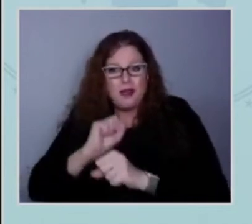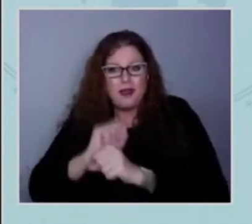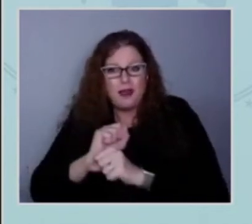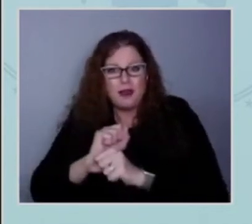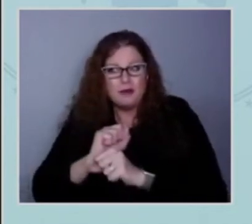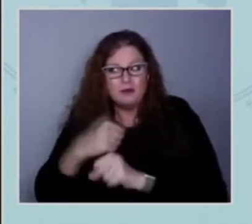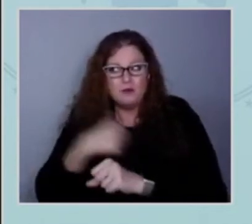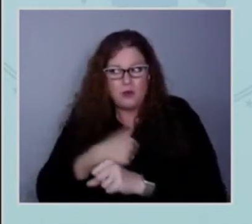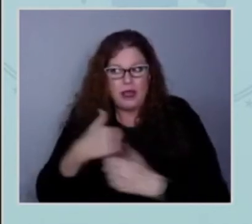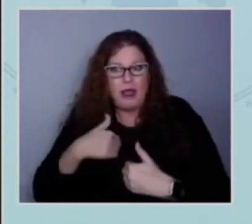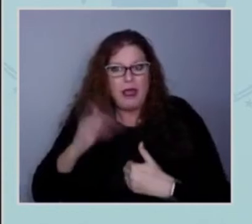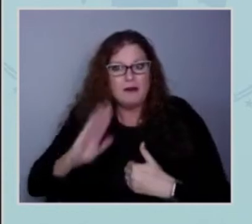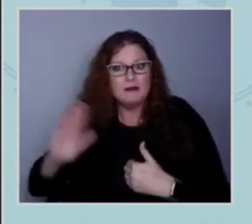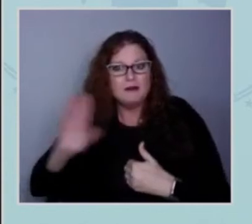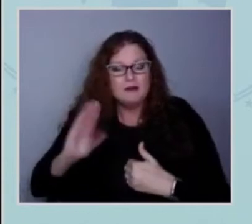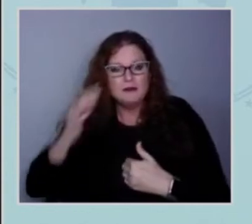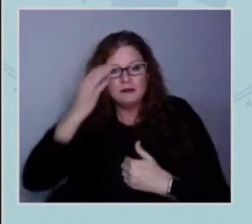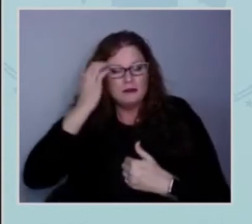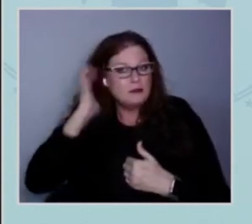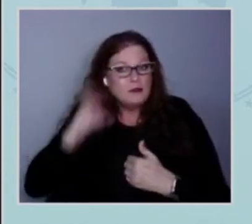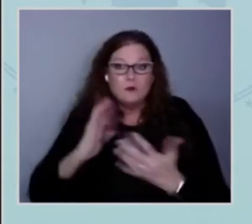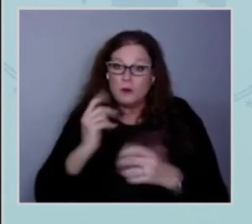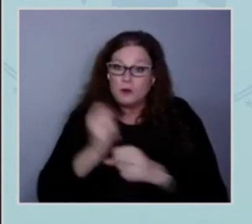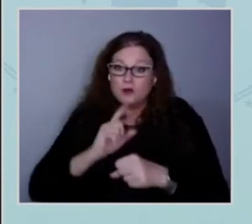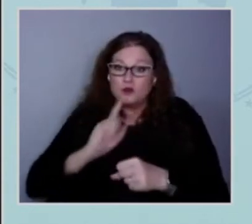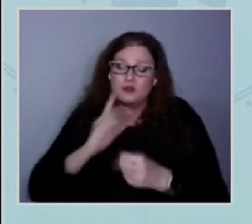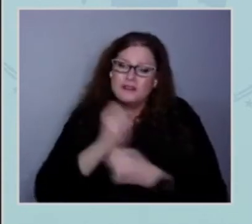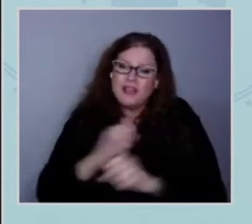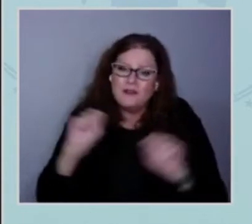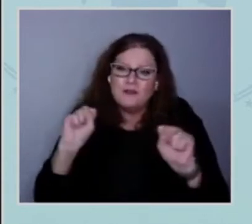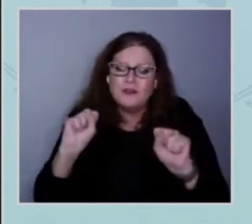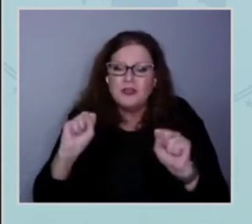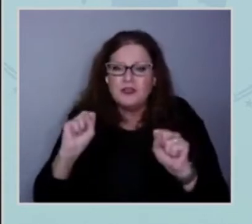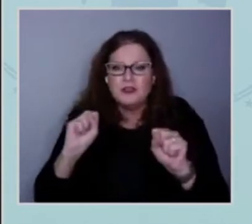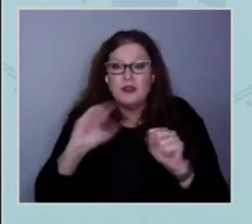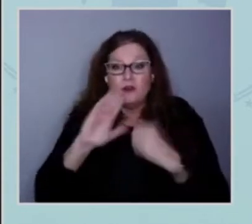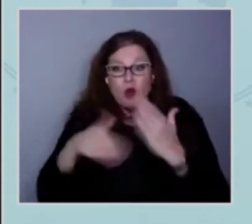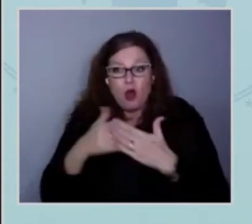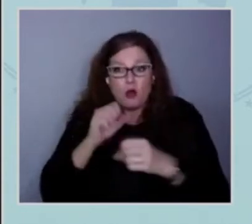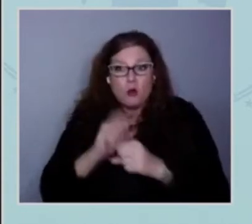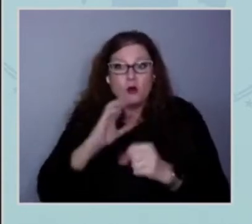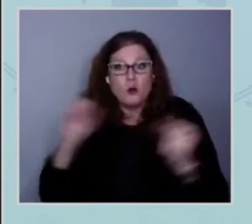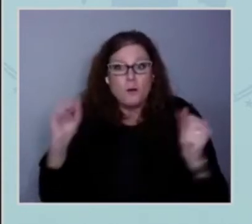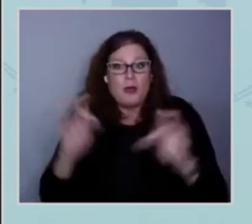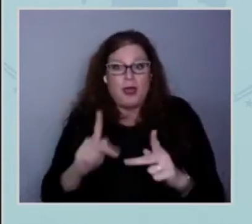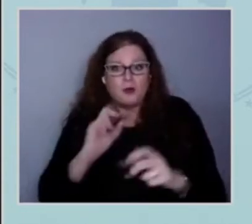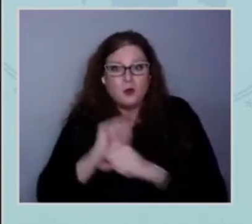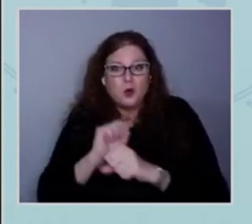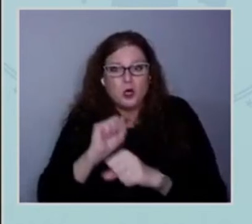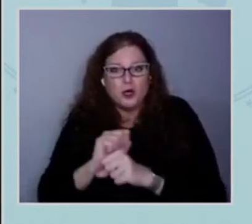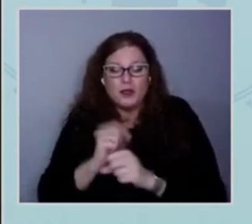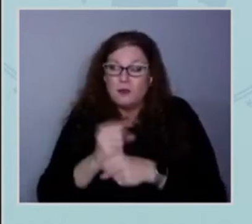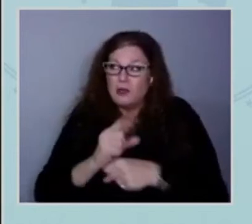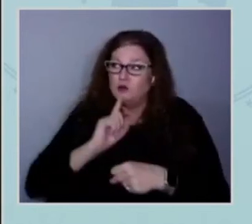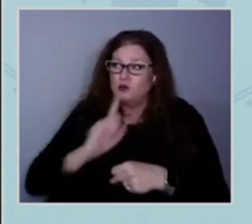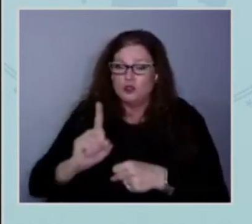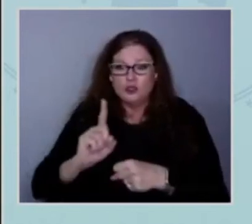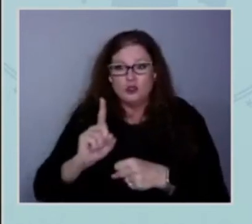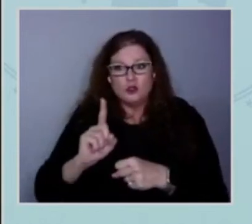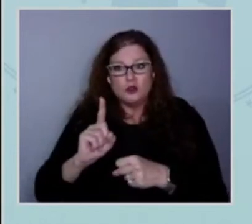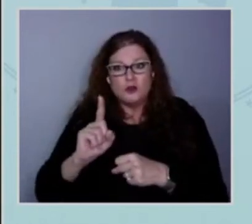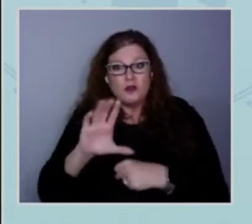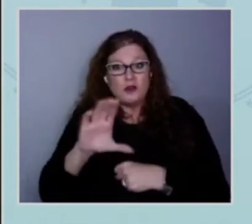want to be able to go back to our old jobs that we had, that we want to make sure that they're safe for all